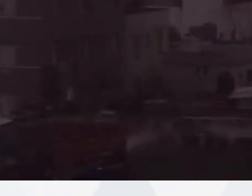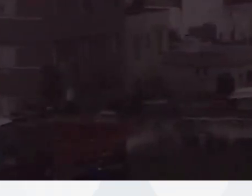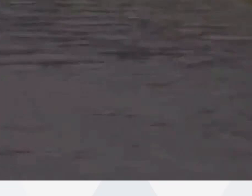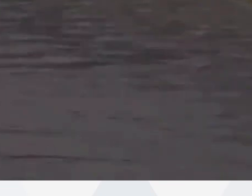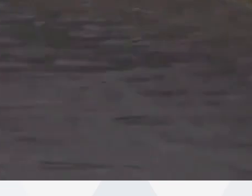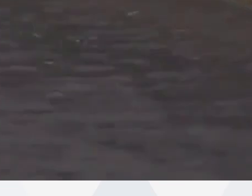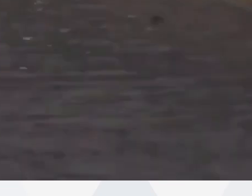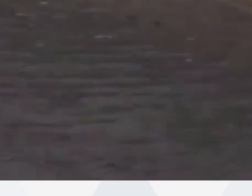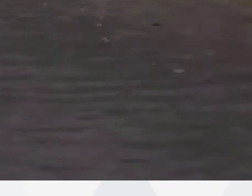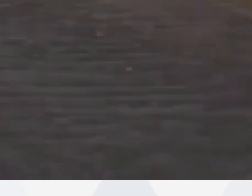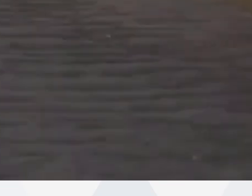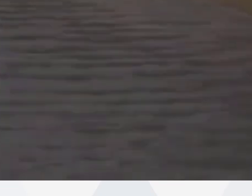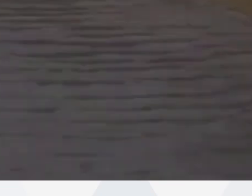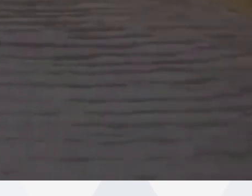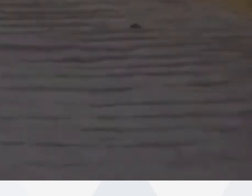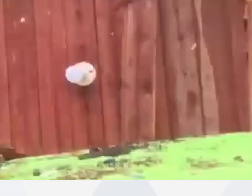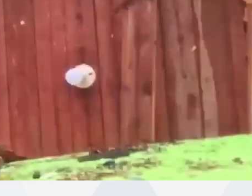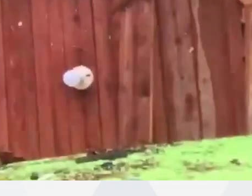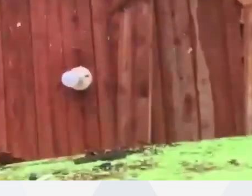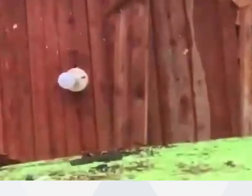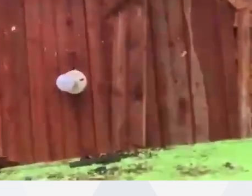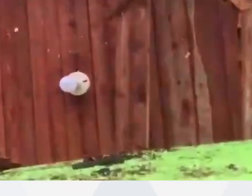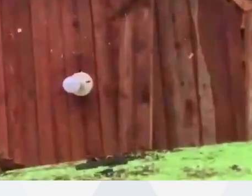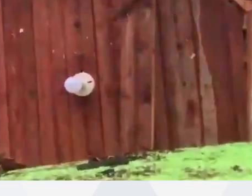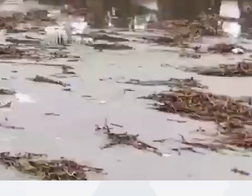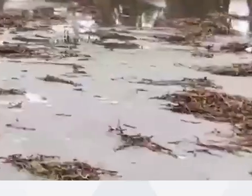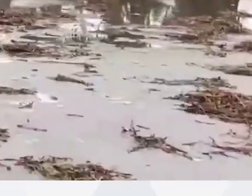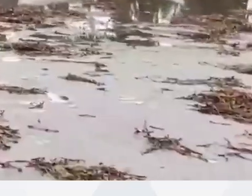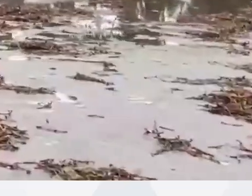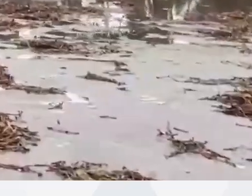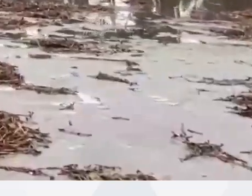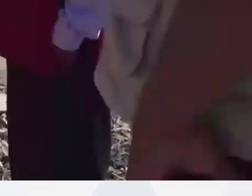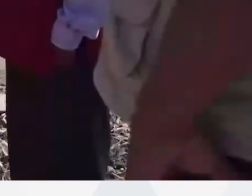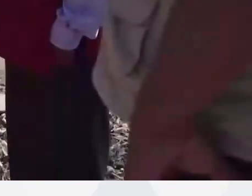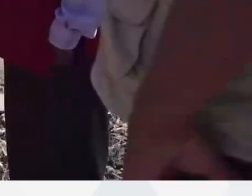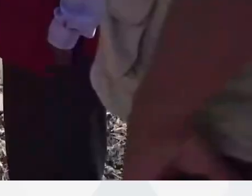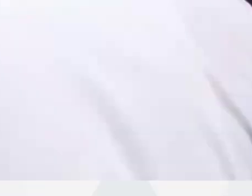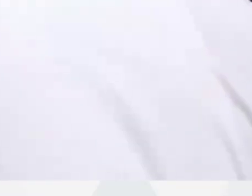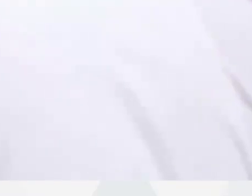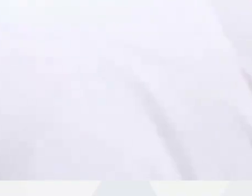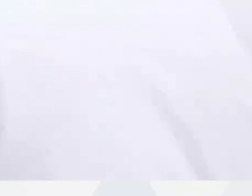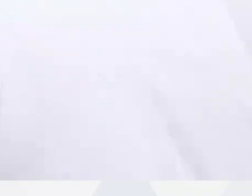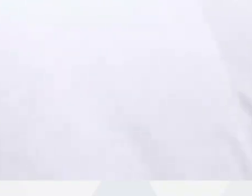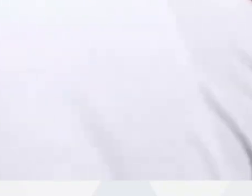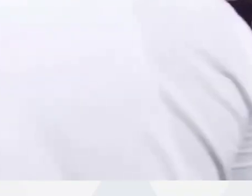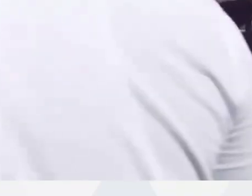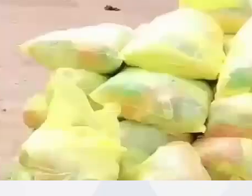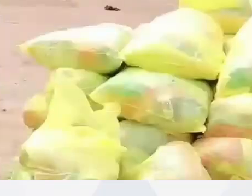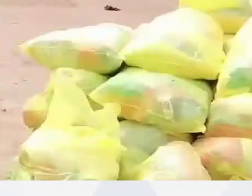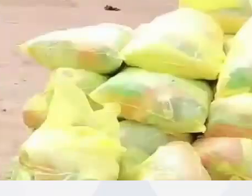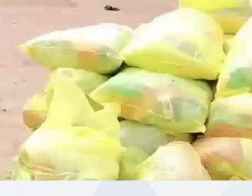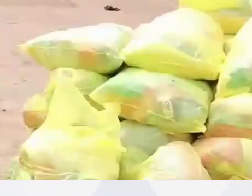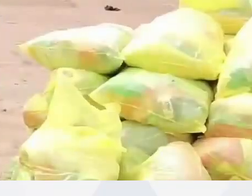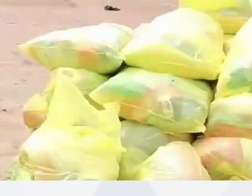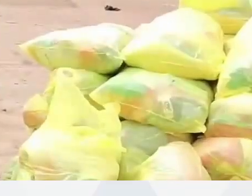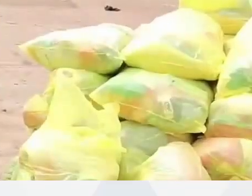Los altos niveles de riesgo en las Américas y el Caribe demandan diversas estrategias de preparación y respuesta que involucran